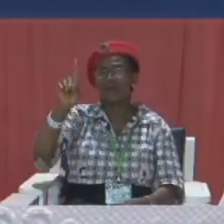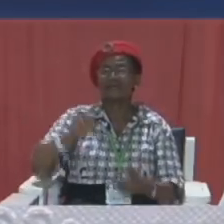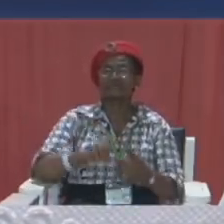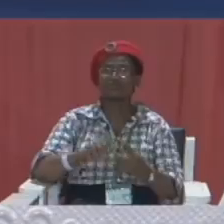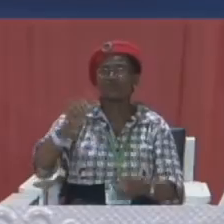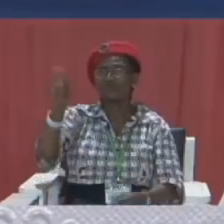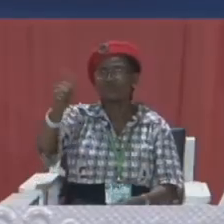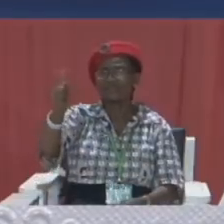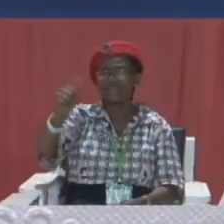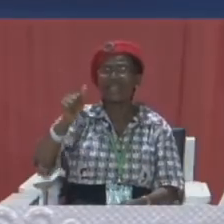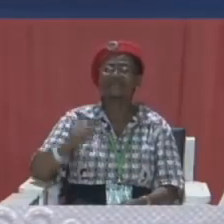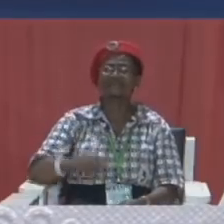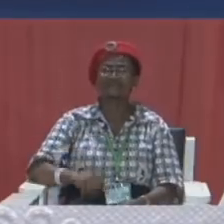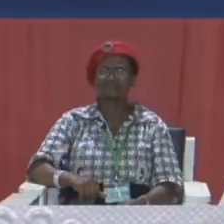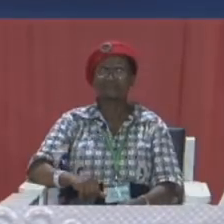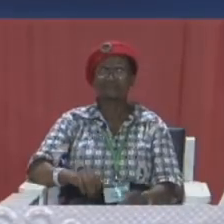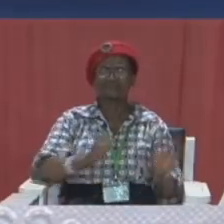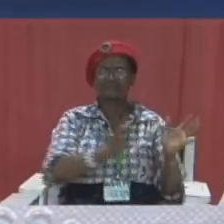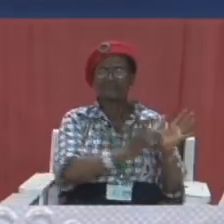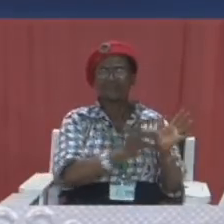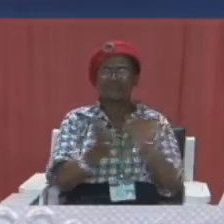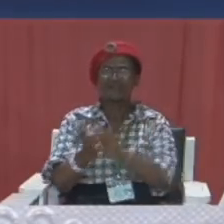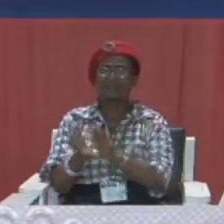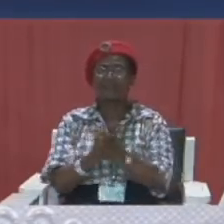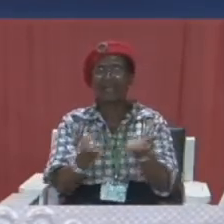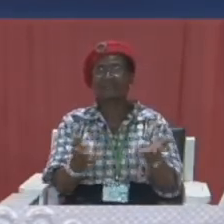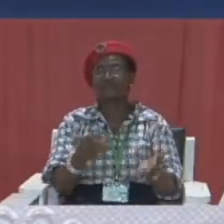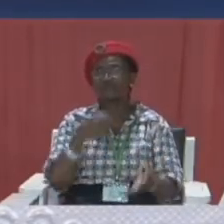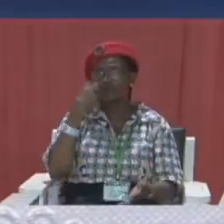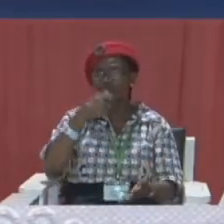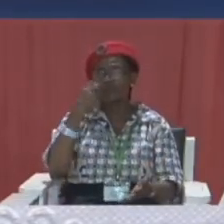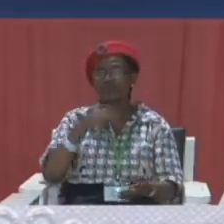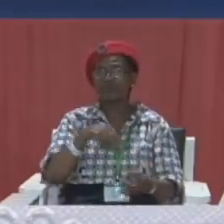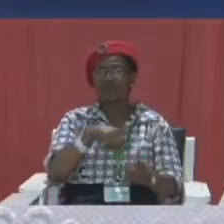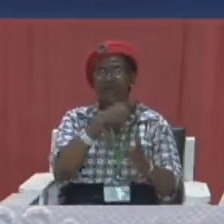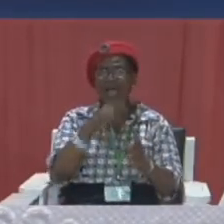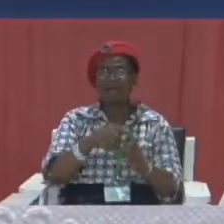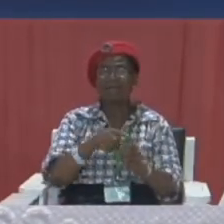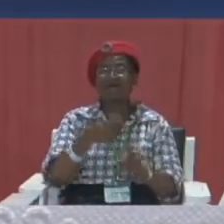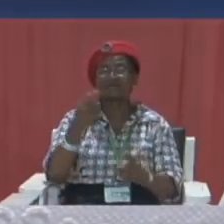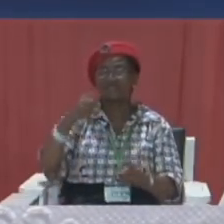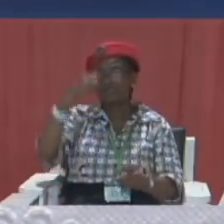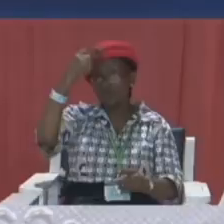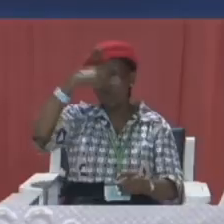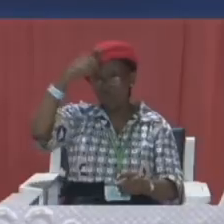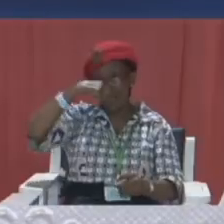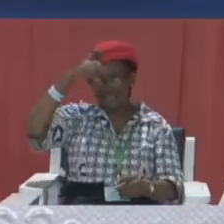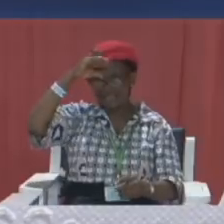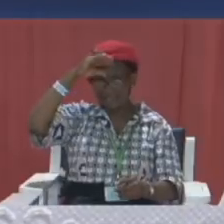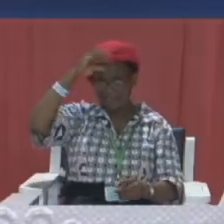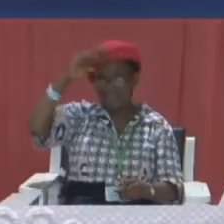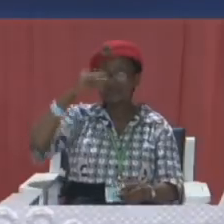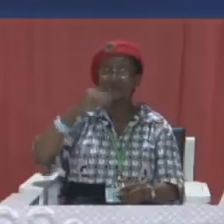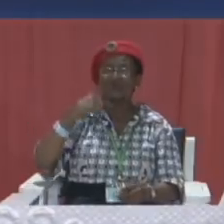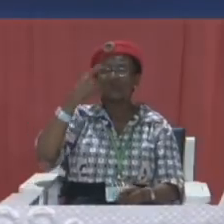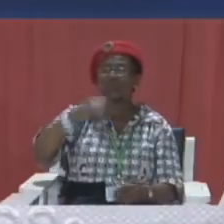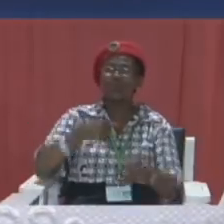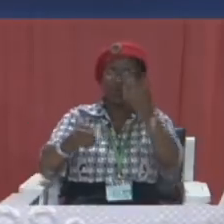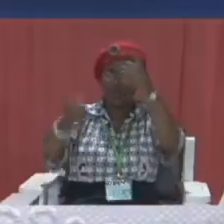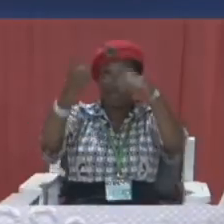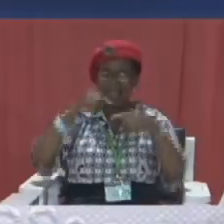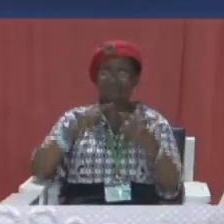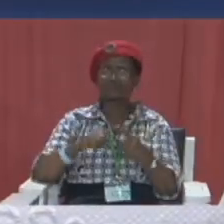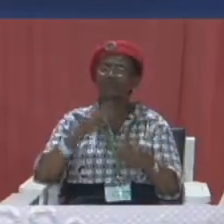kewa. The Bible spoke about the wise men who came to see Jesus Christ. Ibele so nipa ti